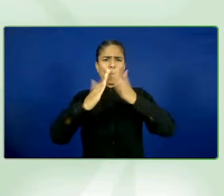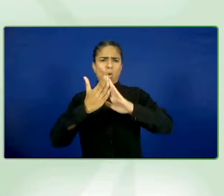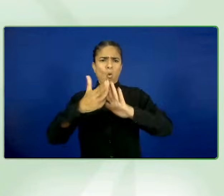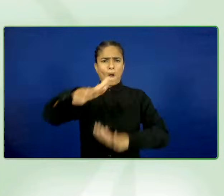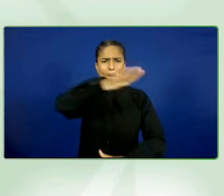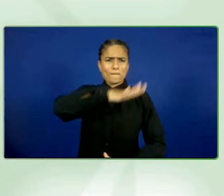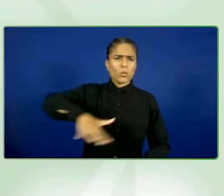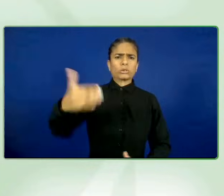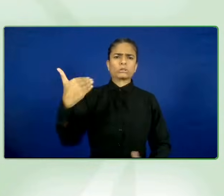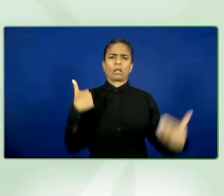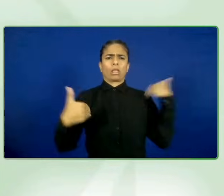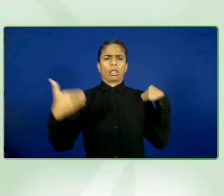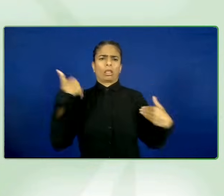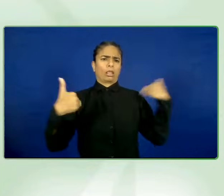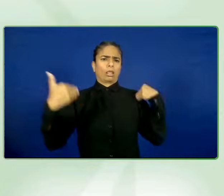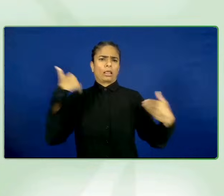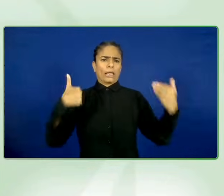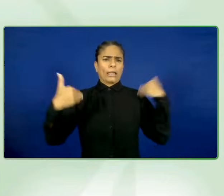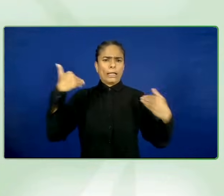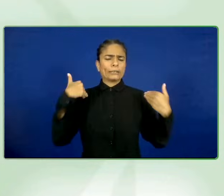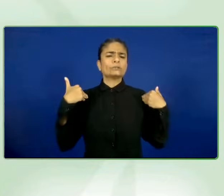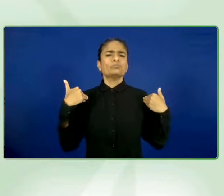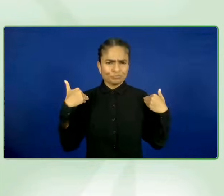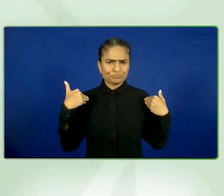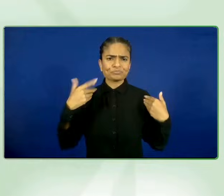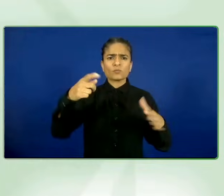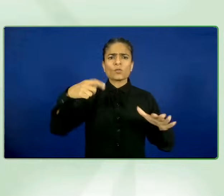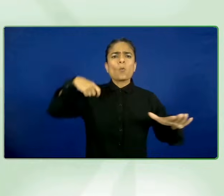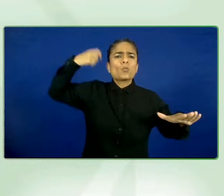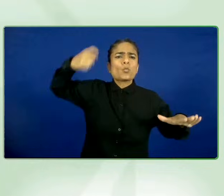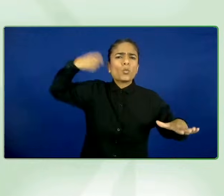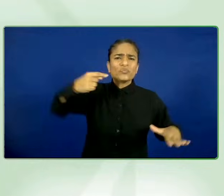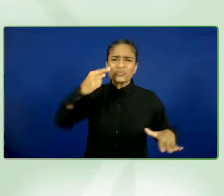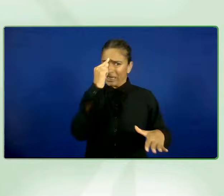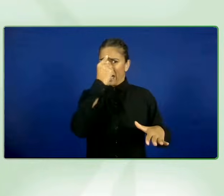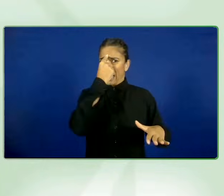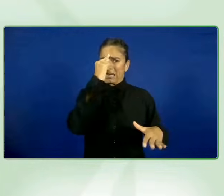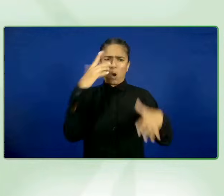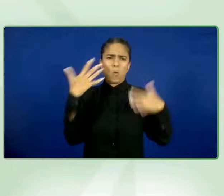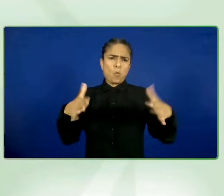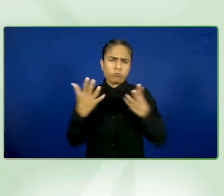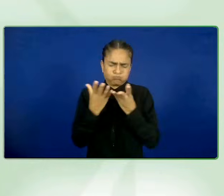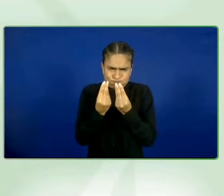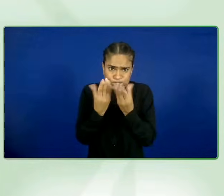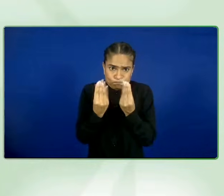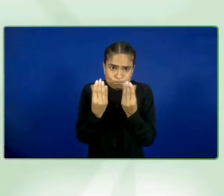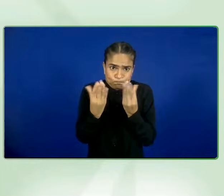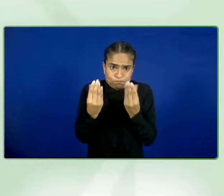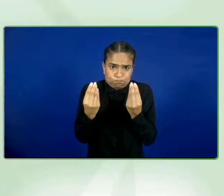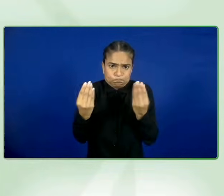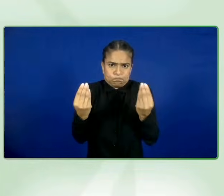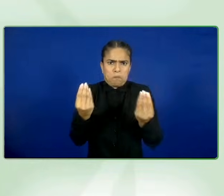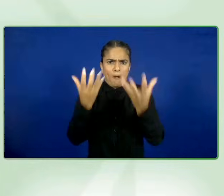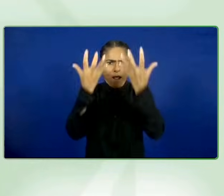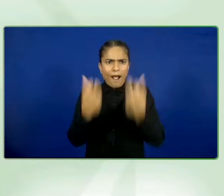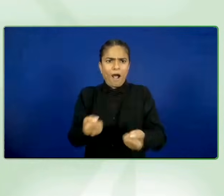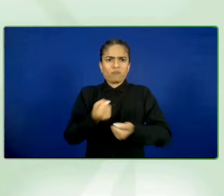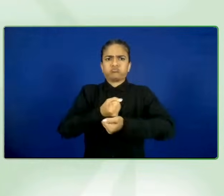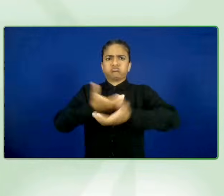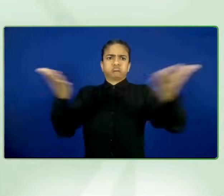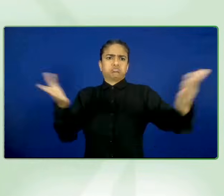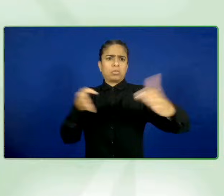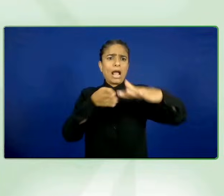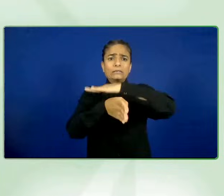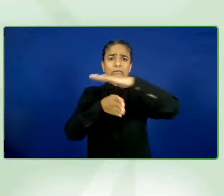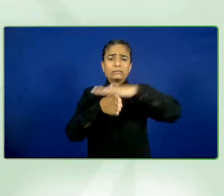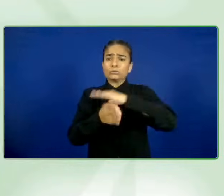has over hundreds, thousands of movies which are available in the public domain, inaccessible. So that kept bothering